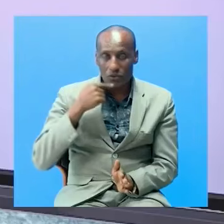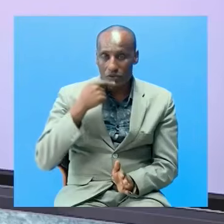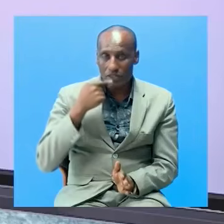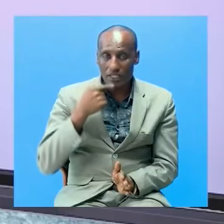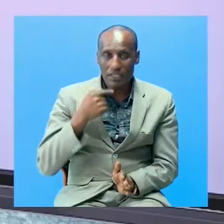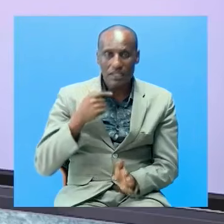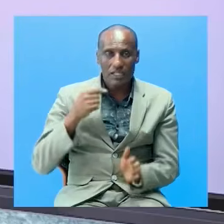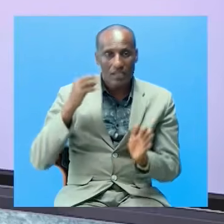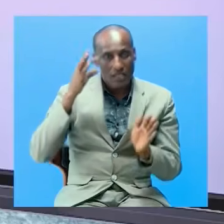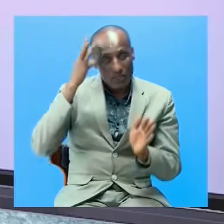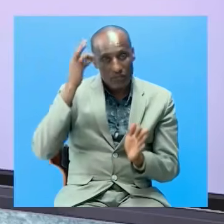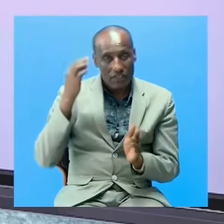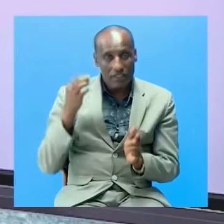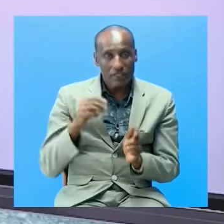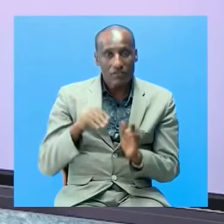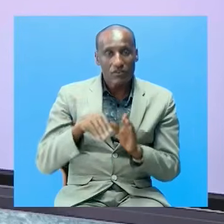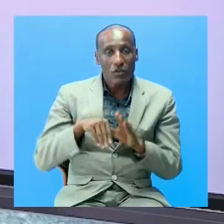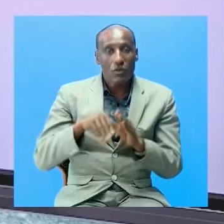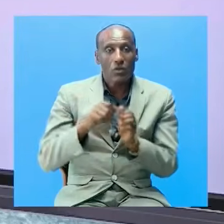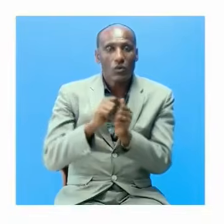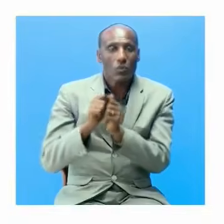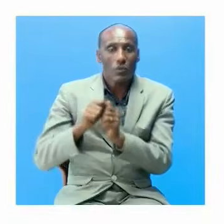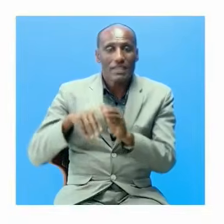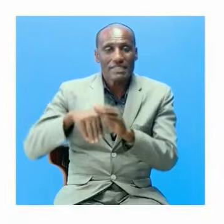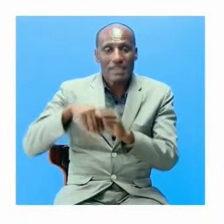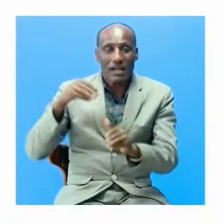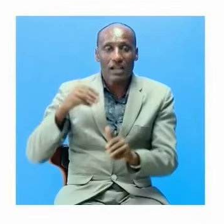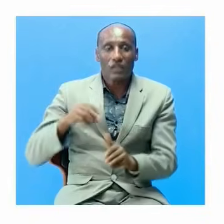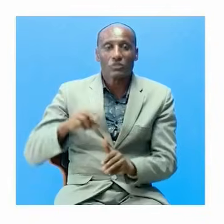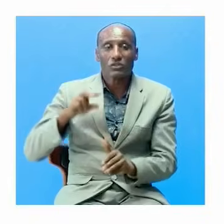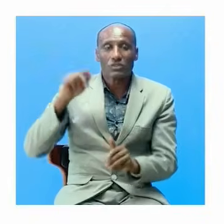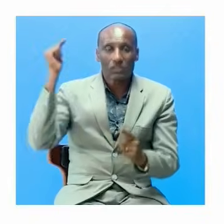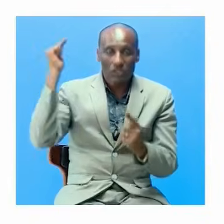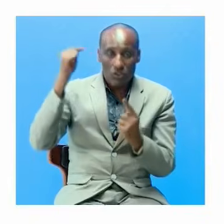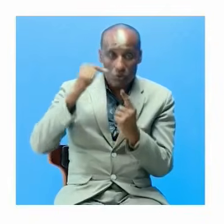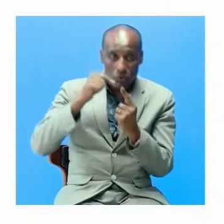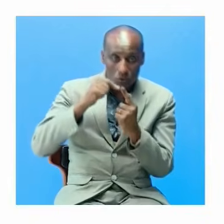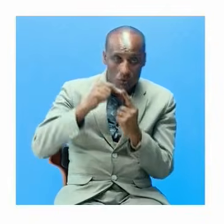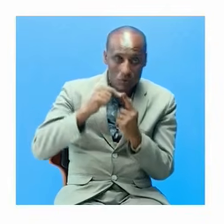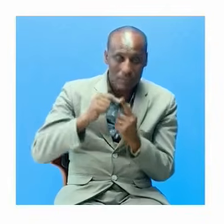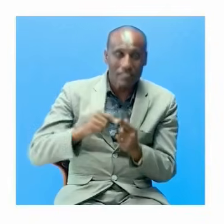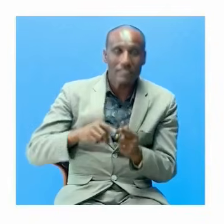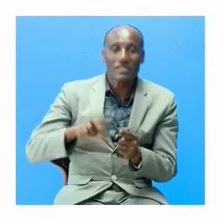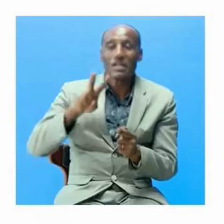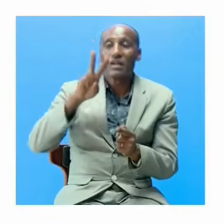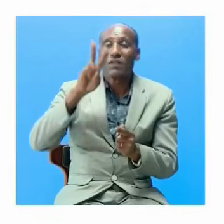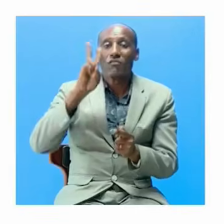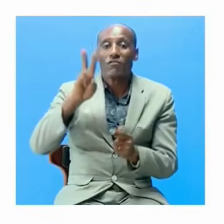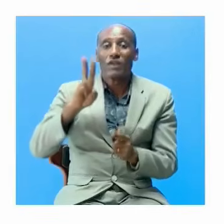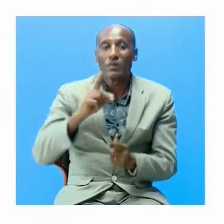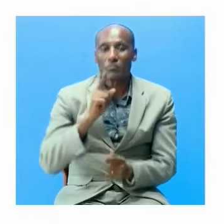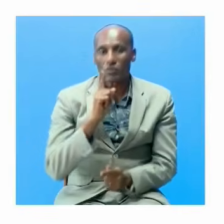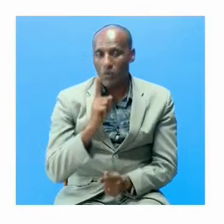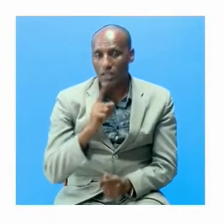this? Very good. If you say infinitive without to or verb 1.